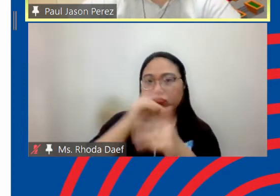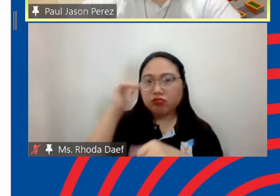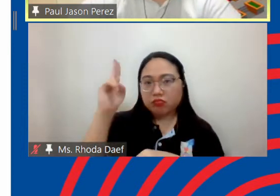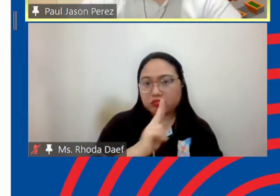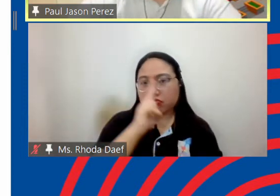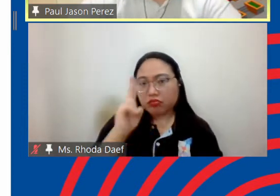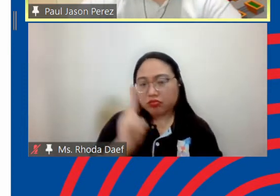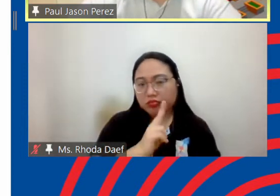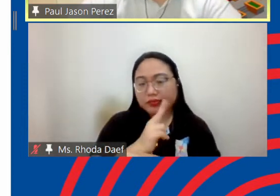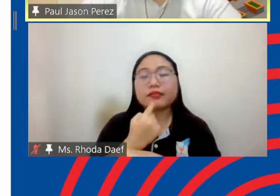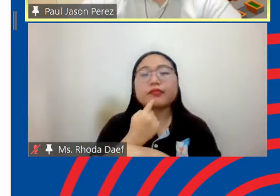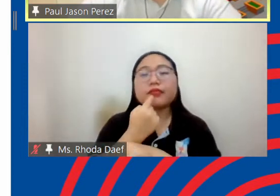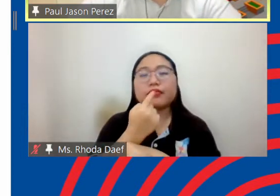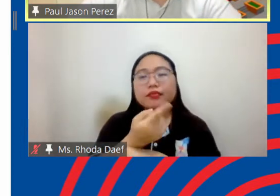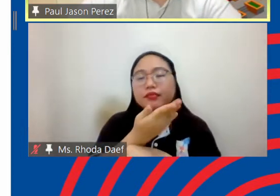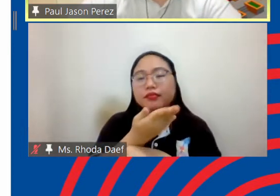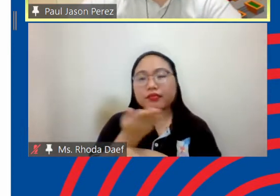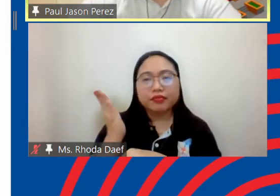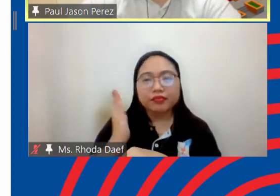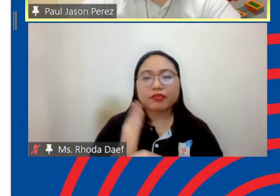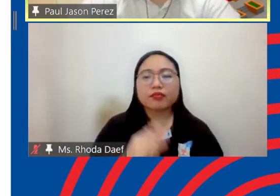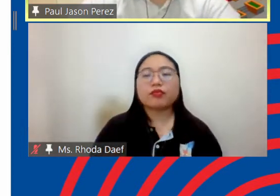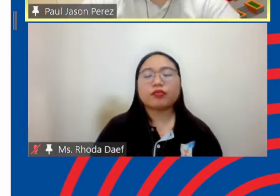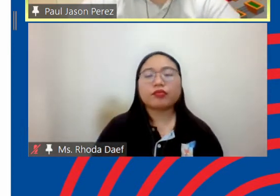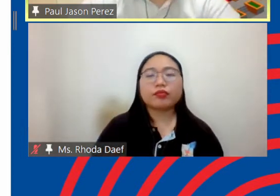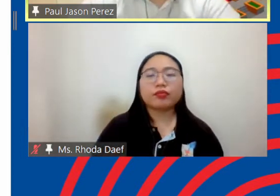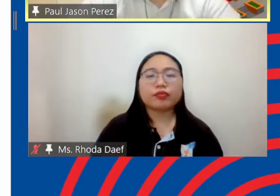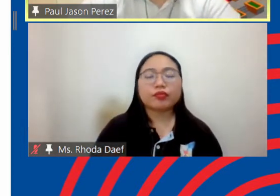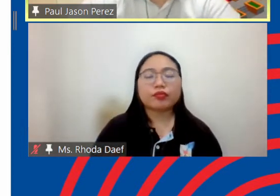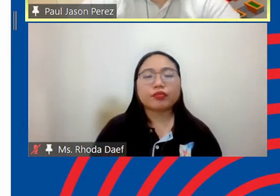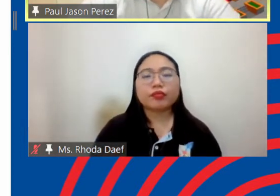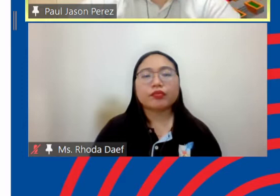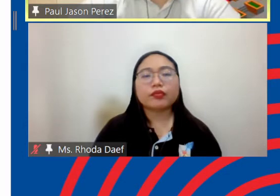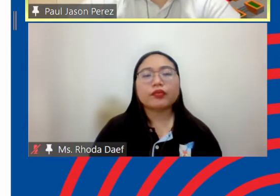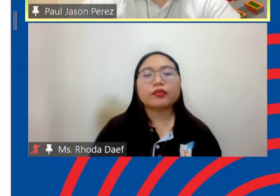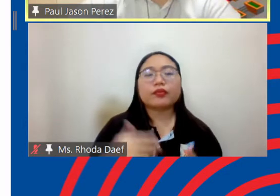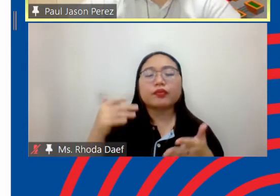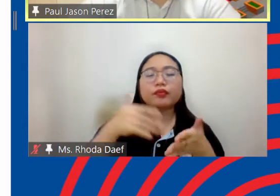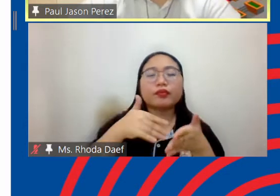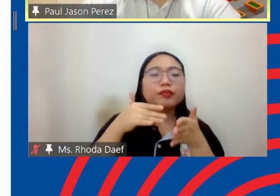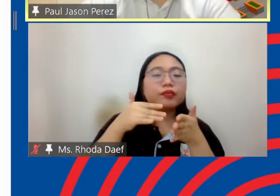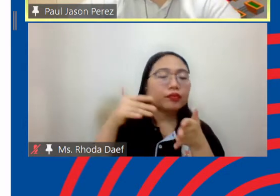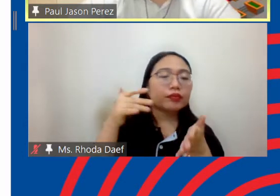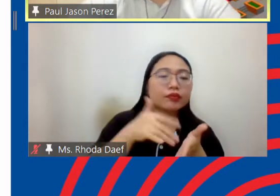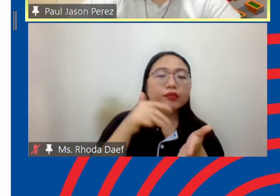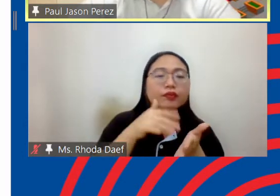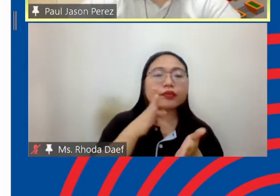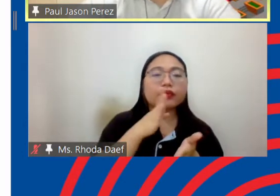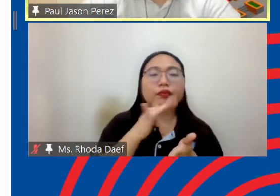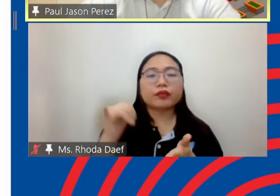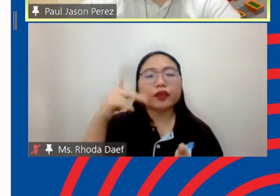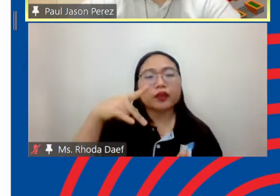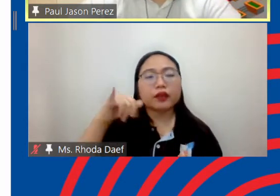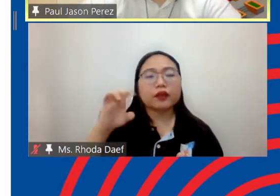have mentioned this, no, data reuse. So a study by Pienta et al. In 2010 stated